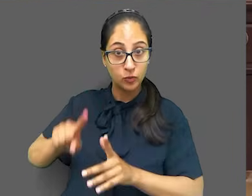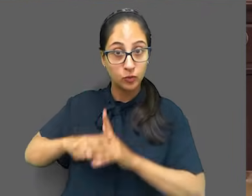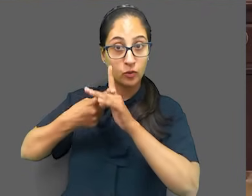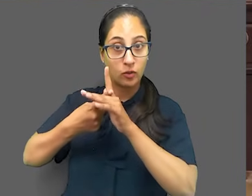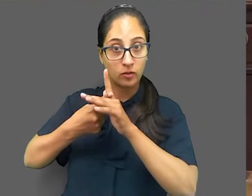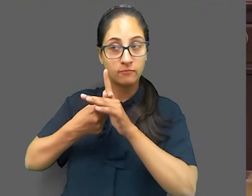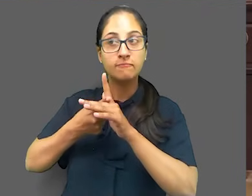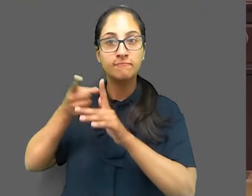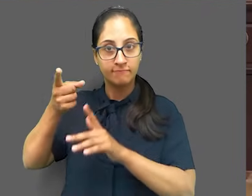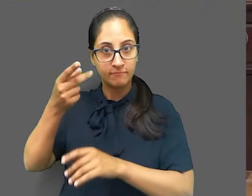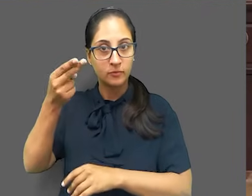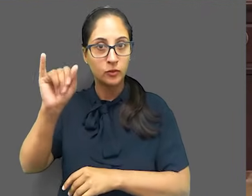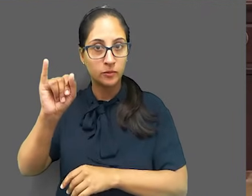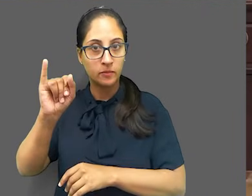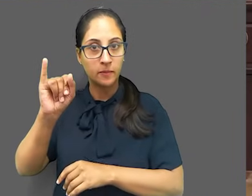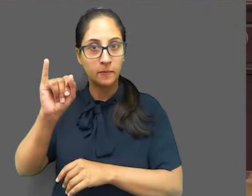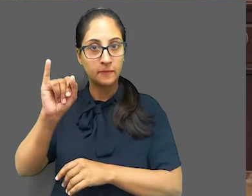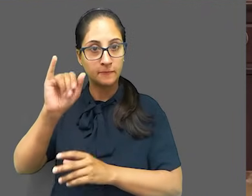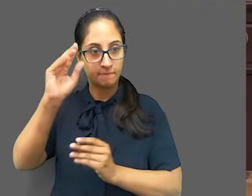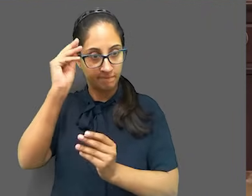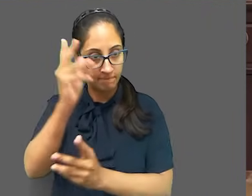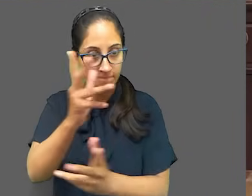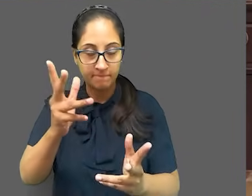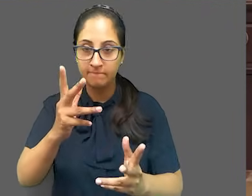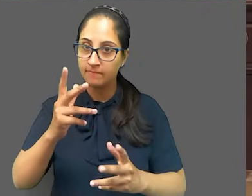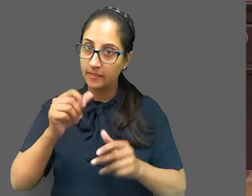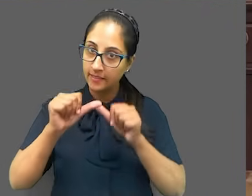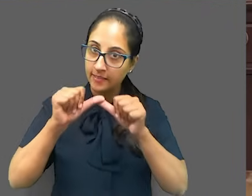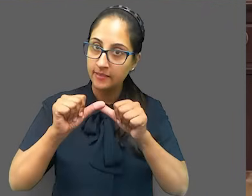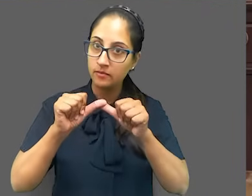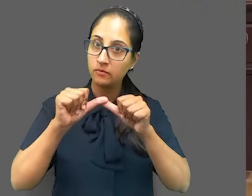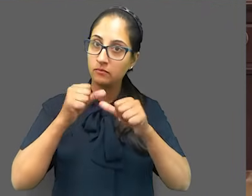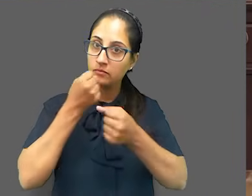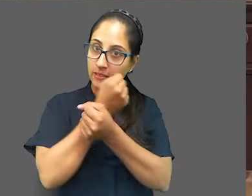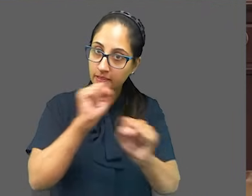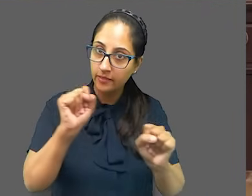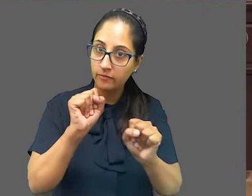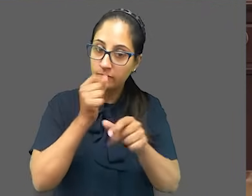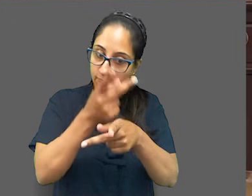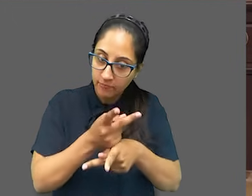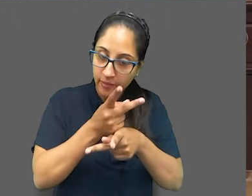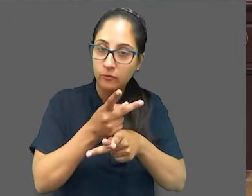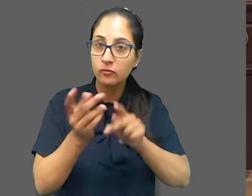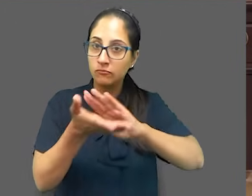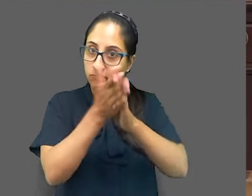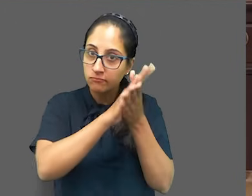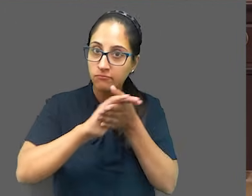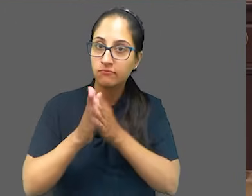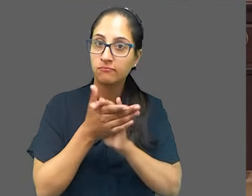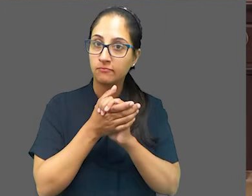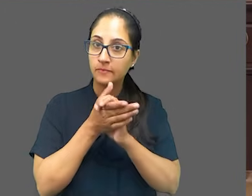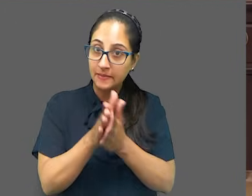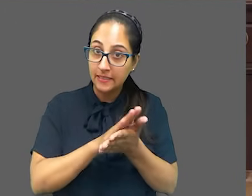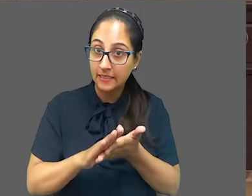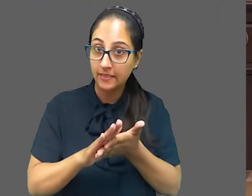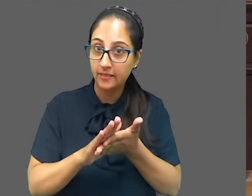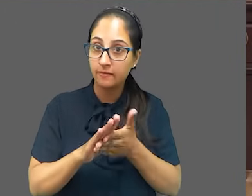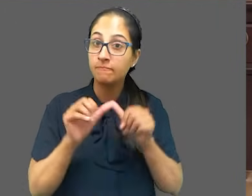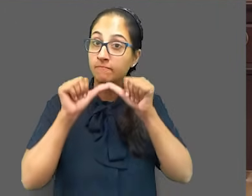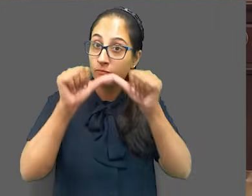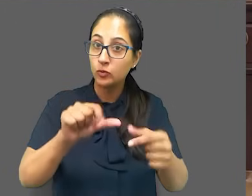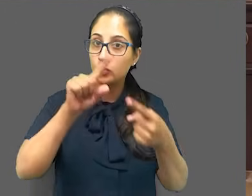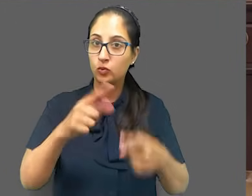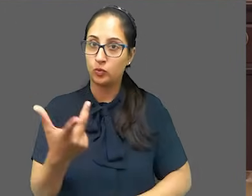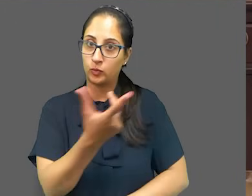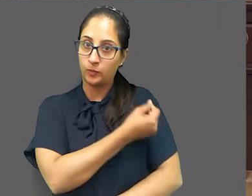vigilantly maintain safety and hygiene until there is a vaccine solution. This